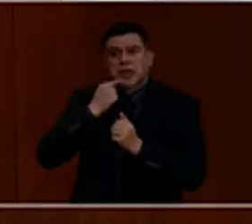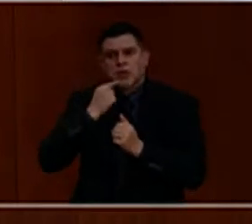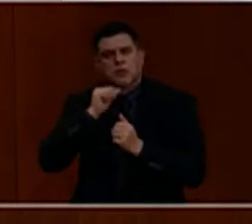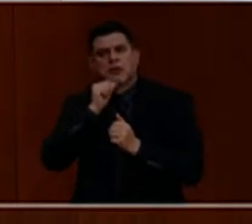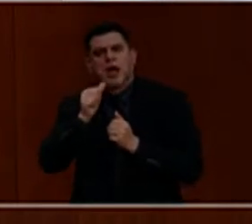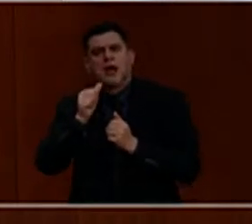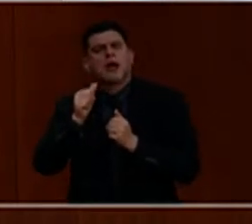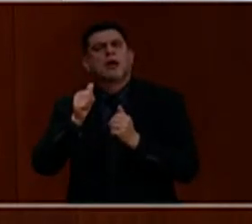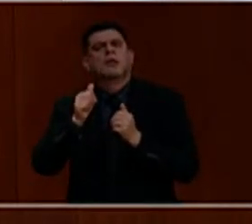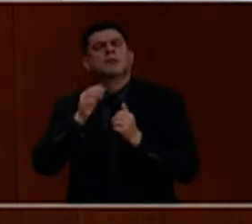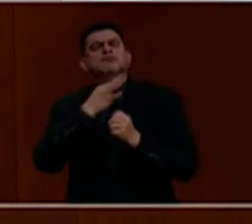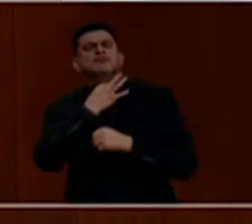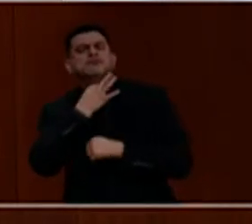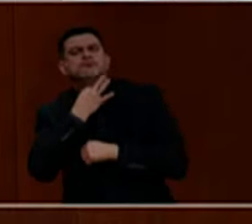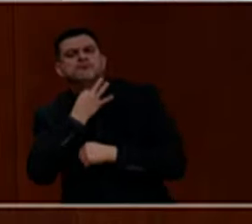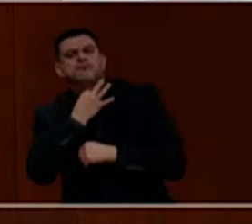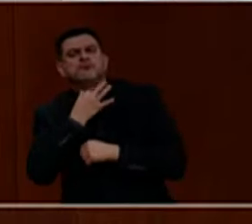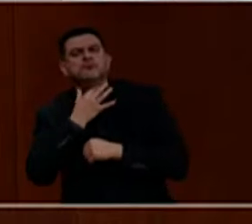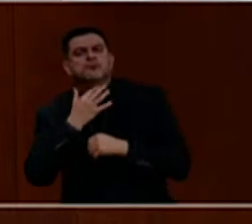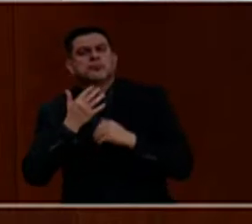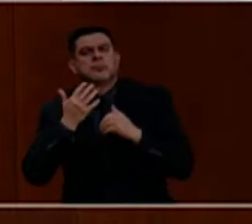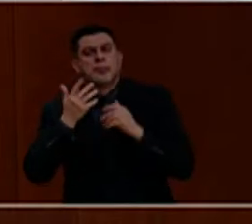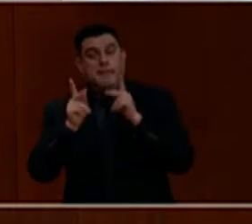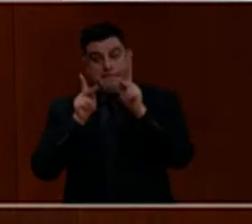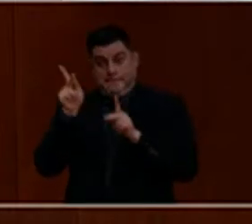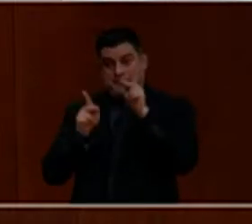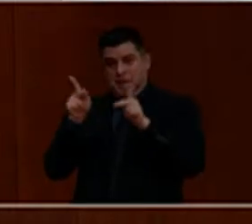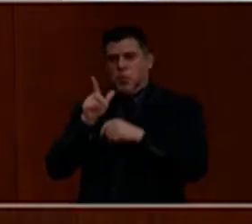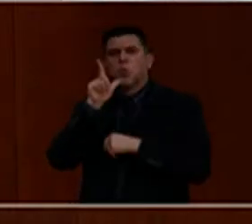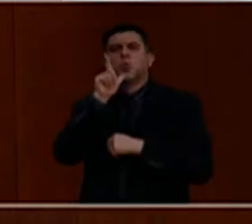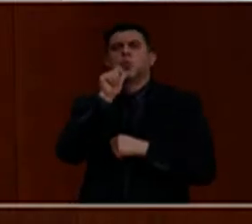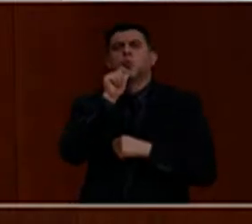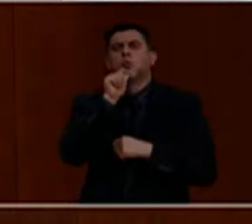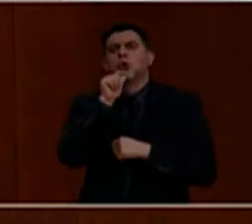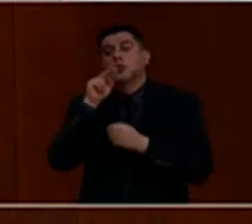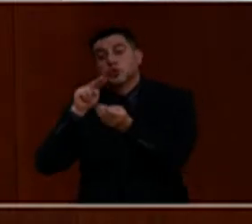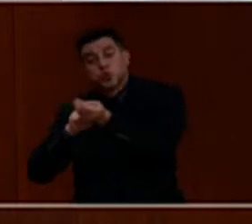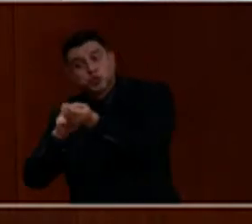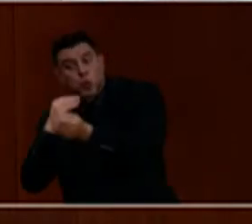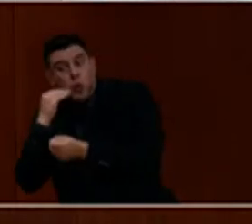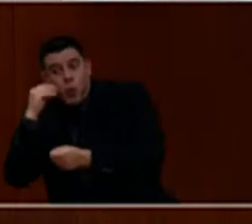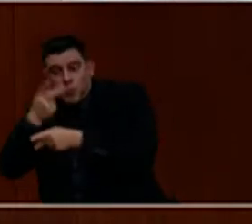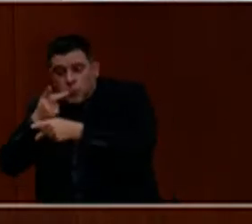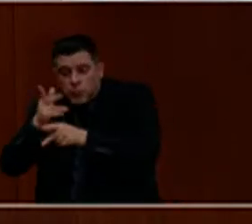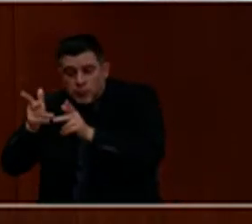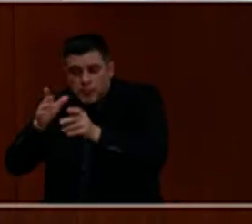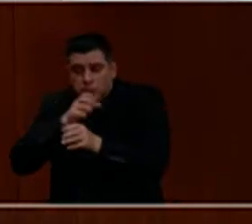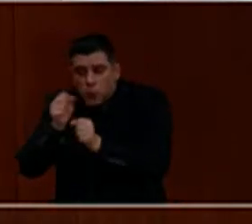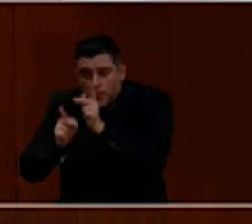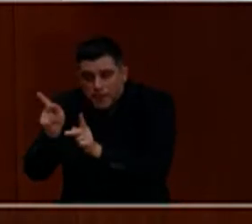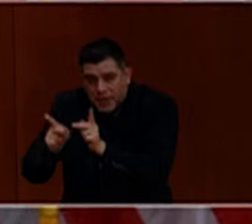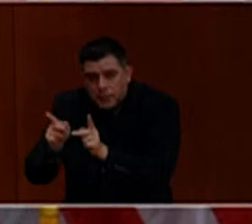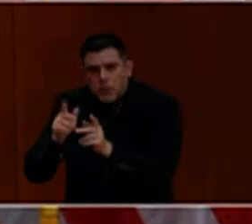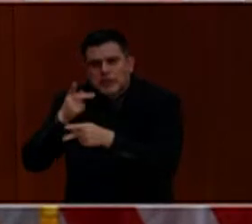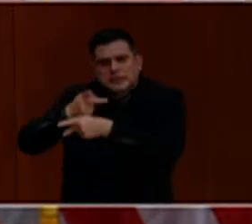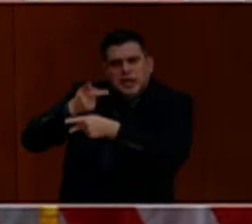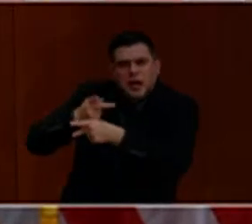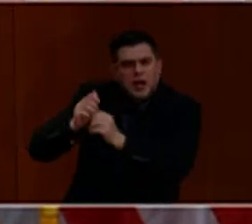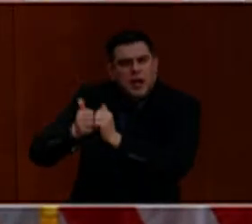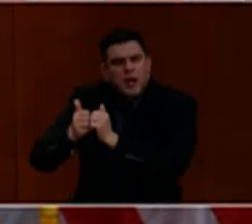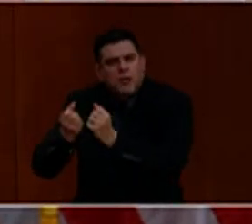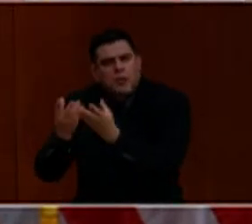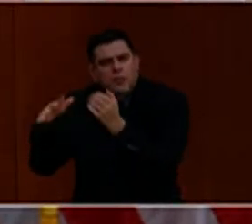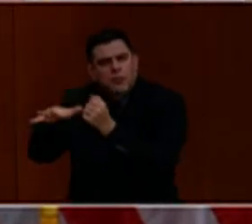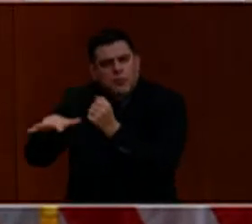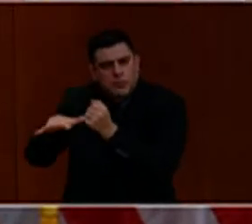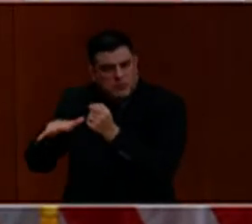what's your prediction for the folks living in long-term care facilities? What are things looking like now? What are you seeing on the So yeah, no, I think what